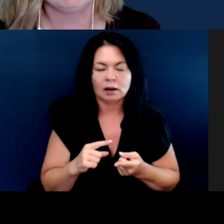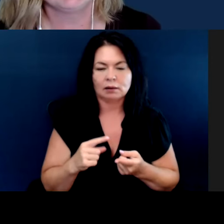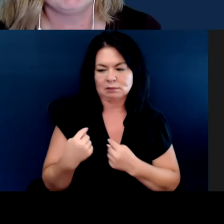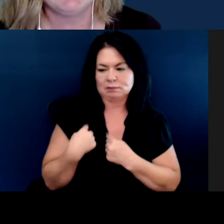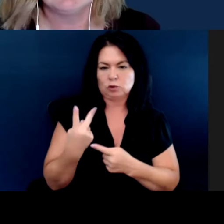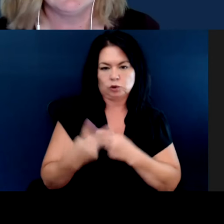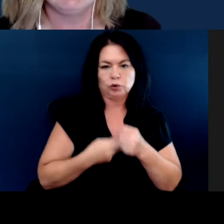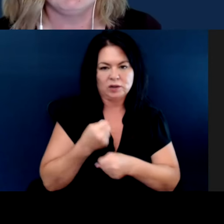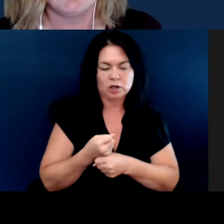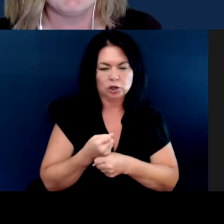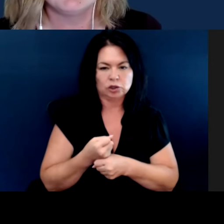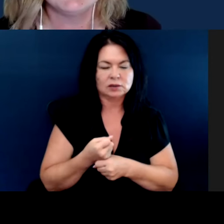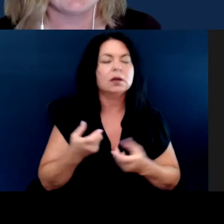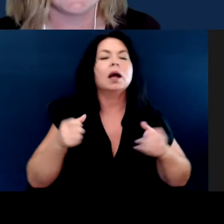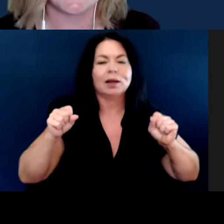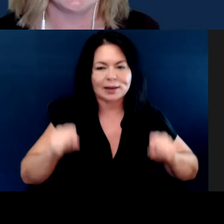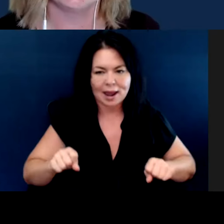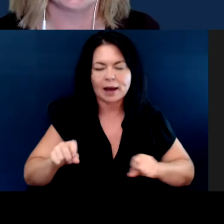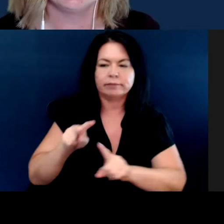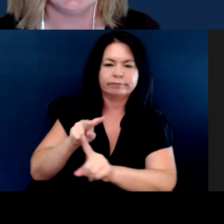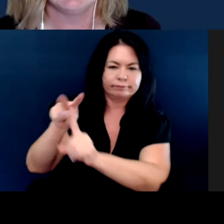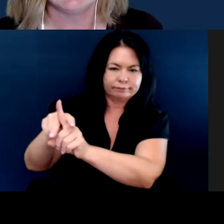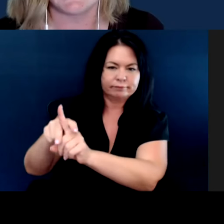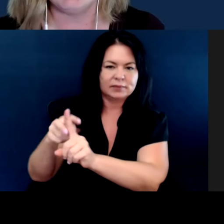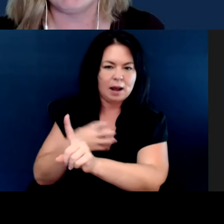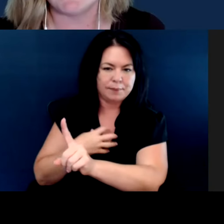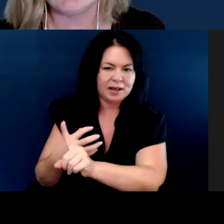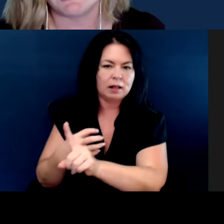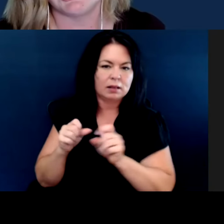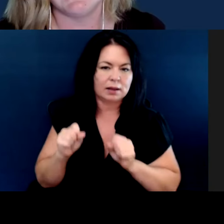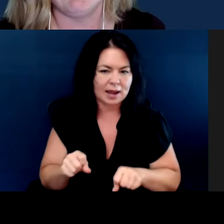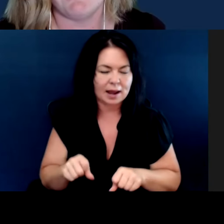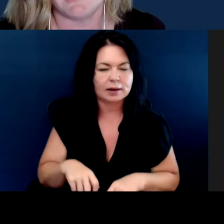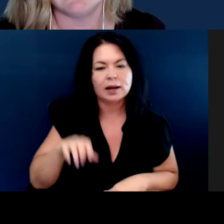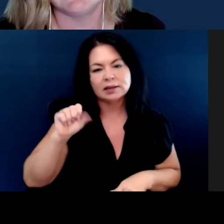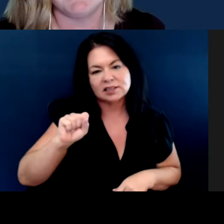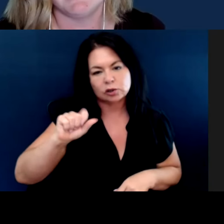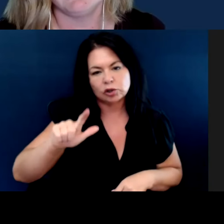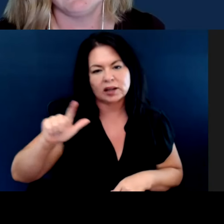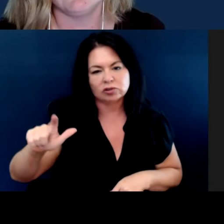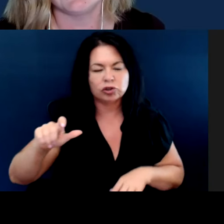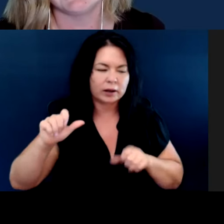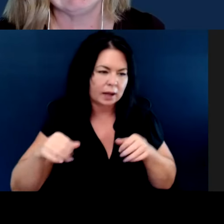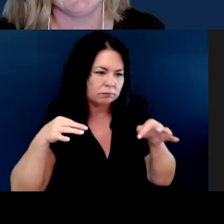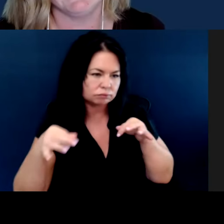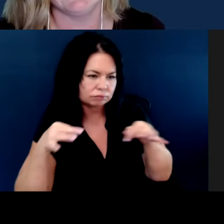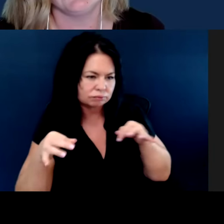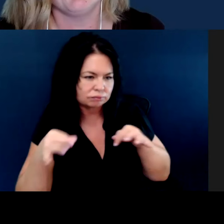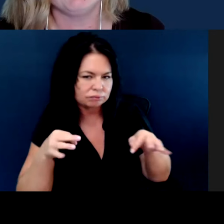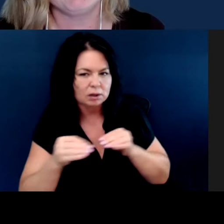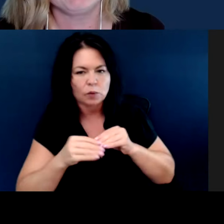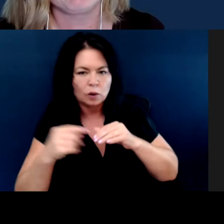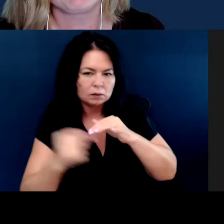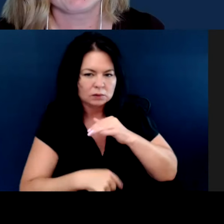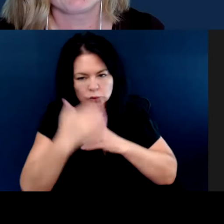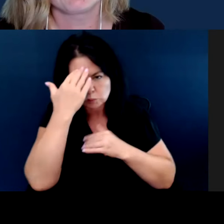may be able to appeal, and the Senior Linkage Ally could certainly guide you in the right direction if that is something you're interested in looking into.